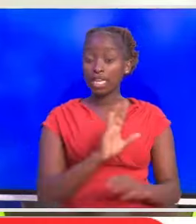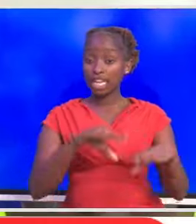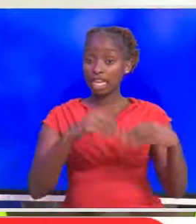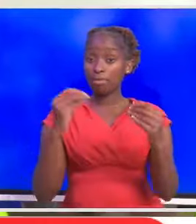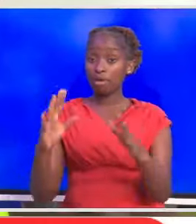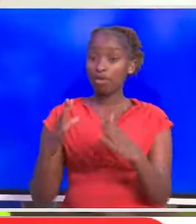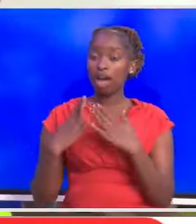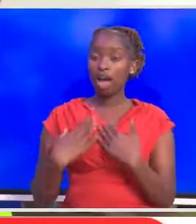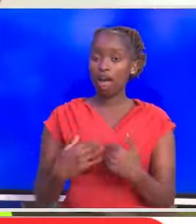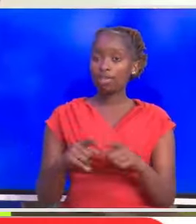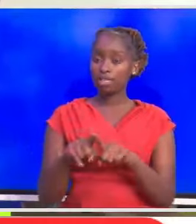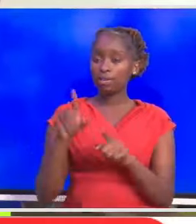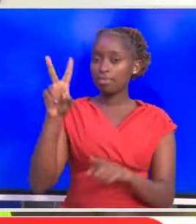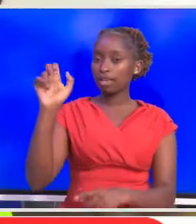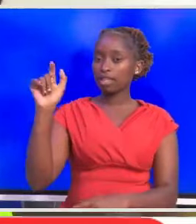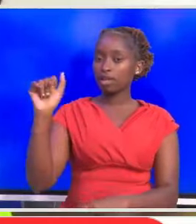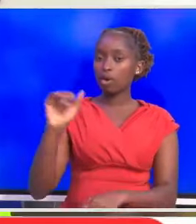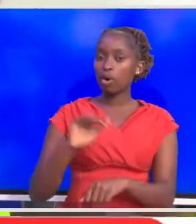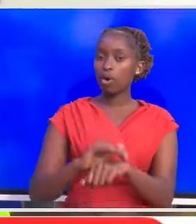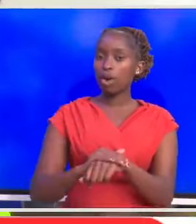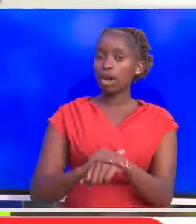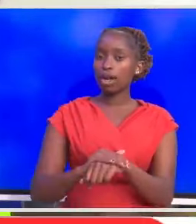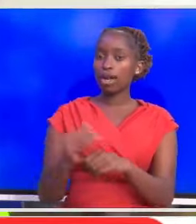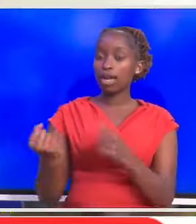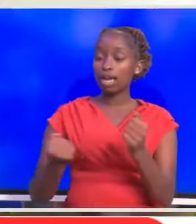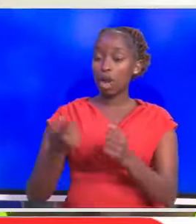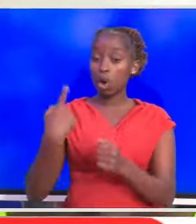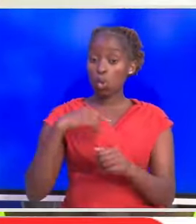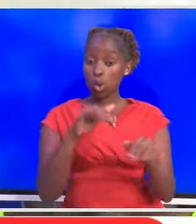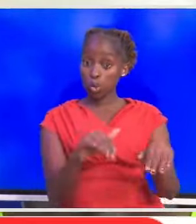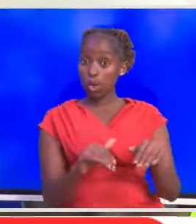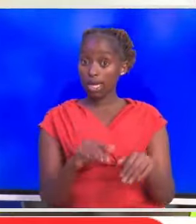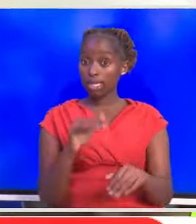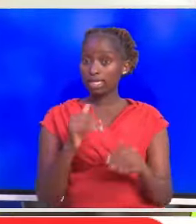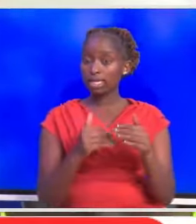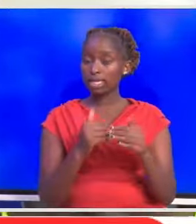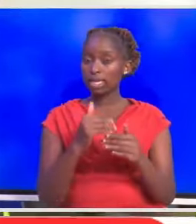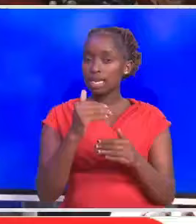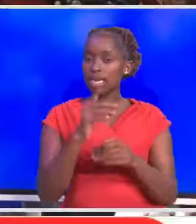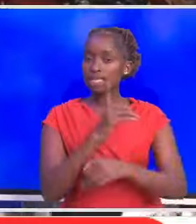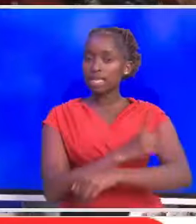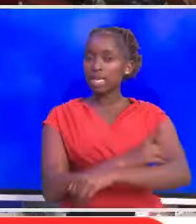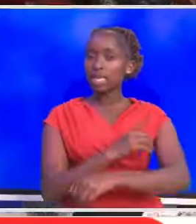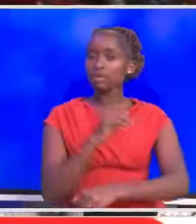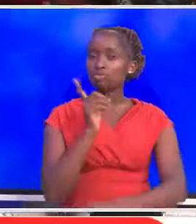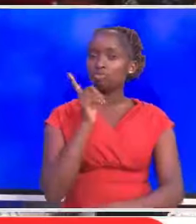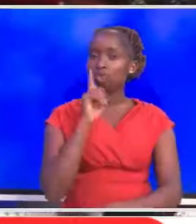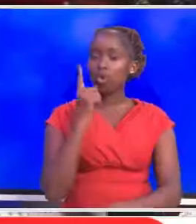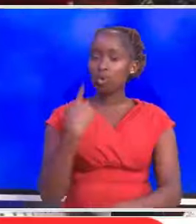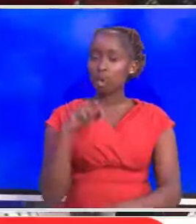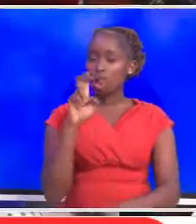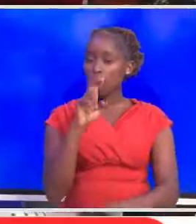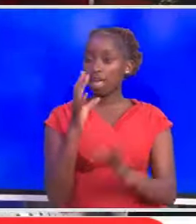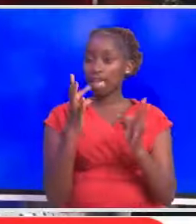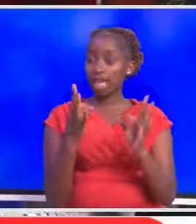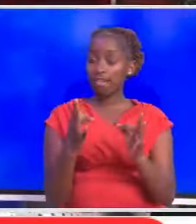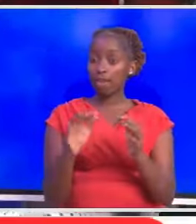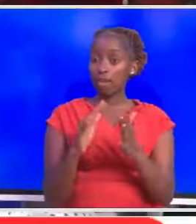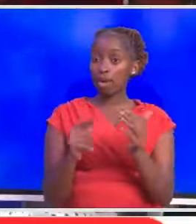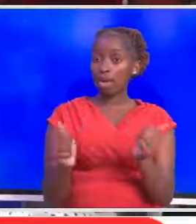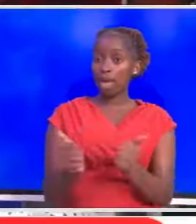motor vehicle. We are waiting for tomorrow so that we can be able to see. Kesho kama